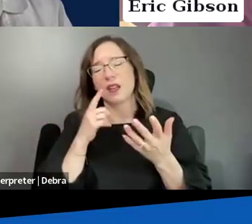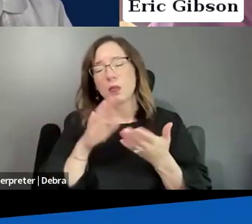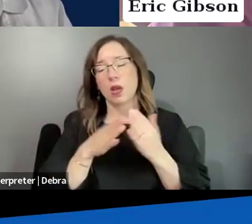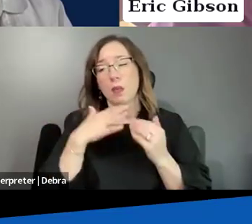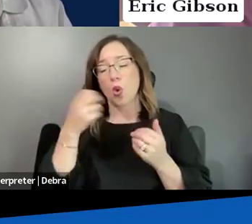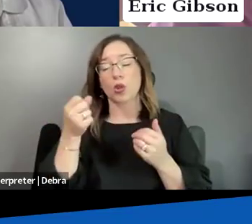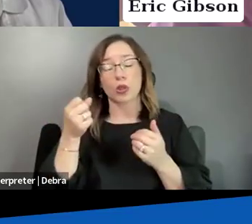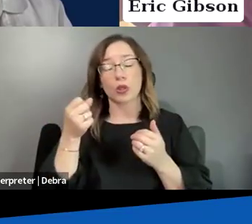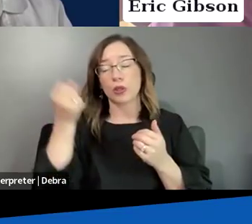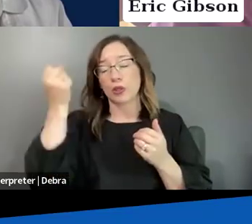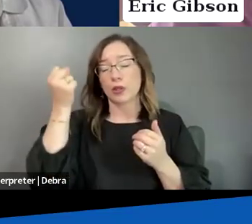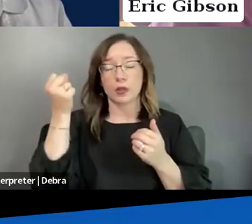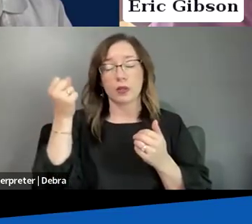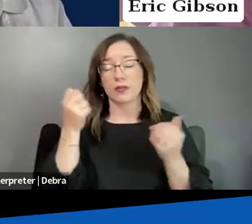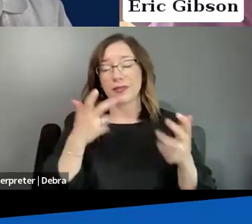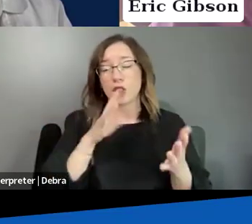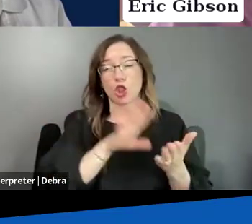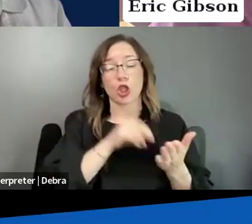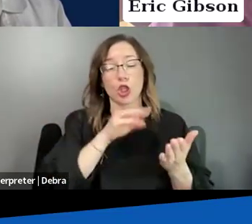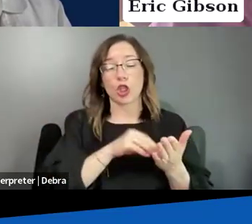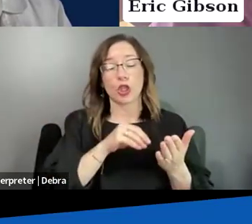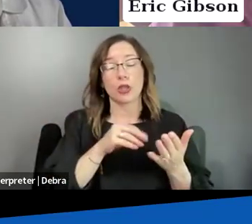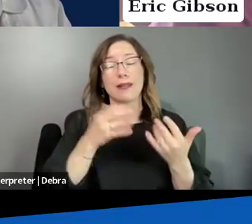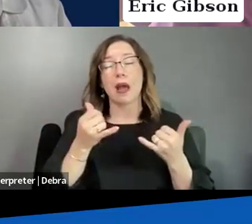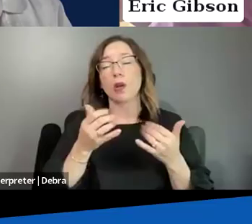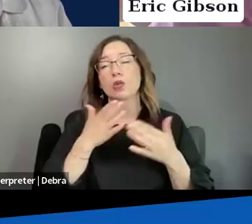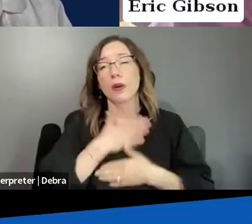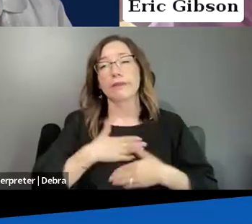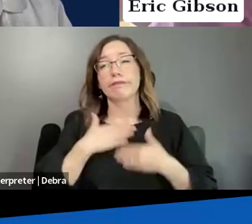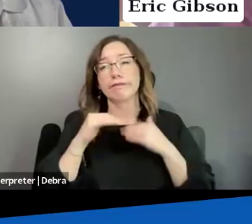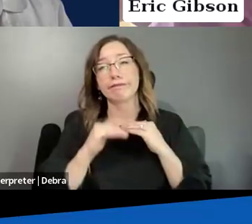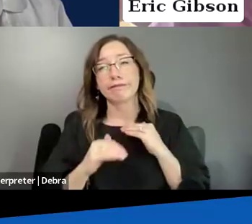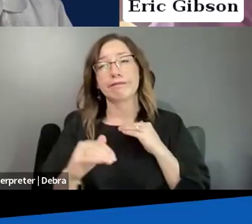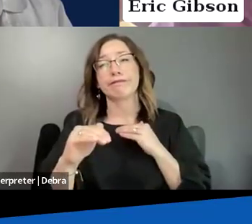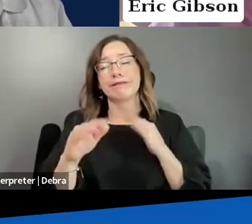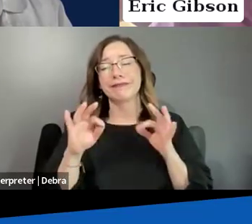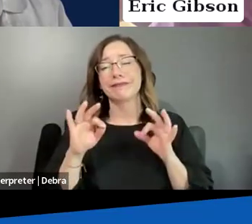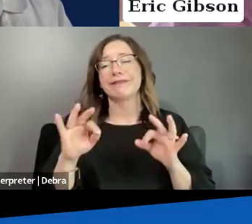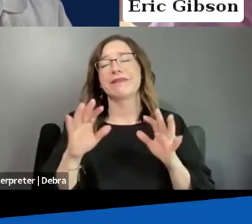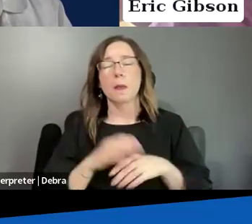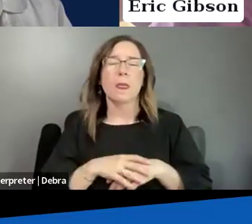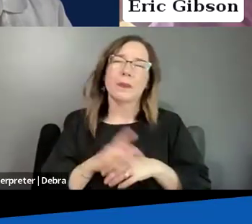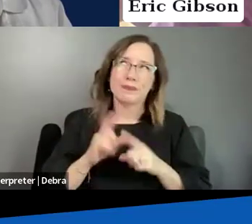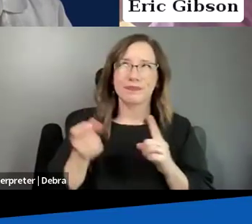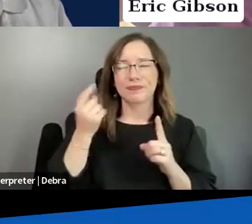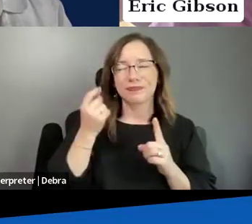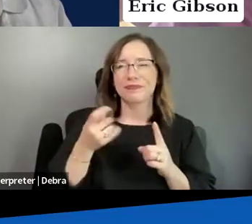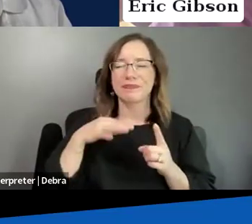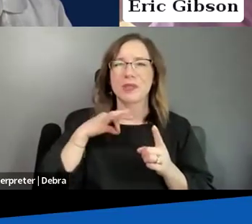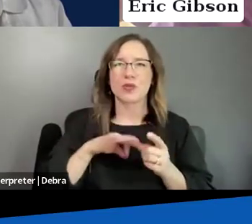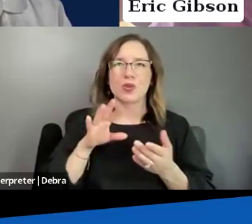I've learned. I just want to live type of thing. But it is beneficial to learn